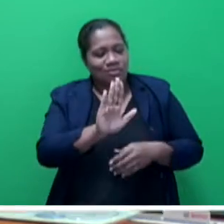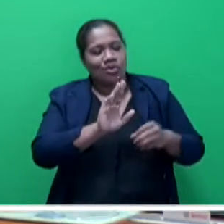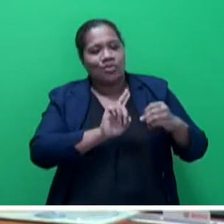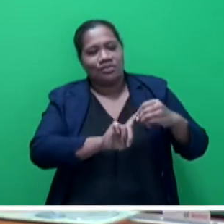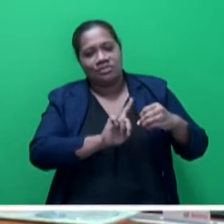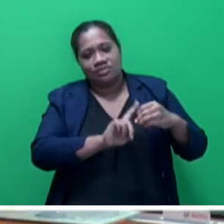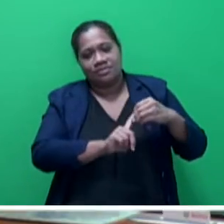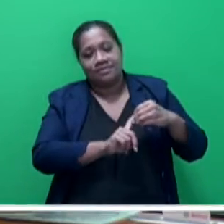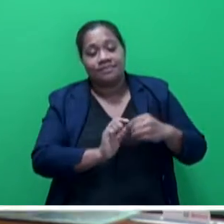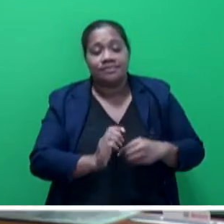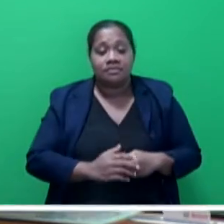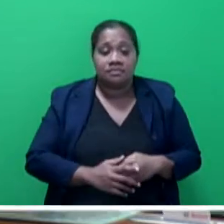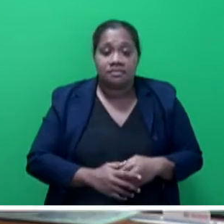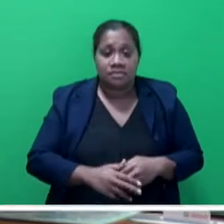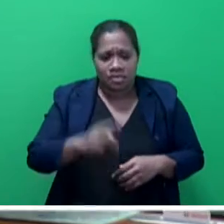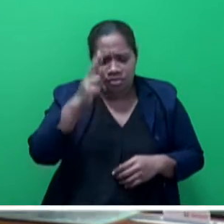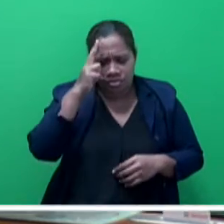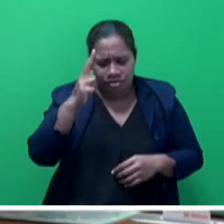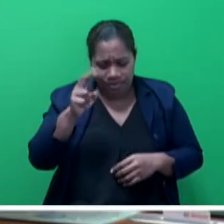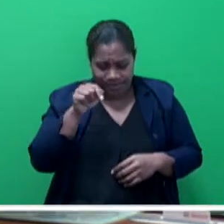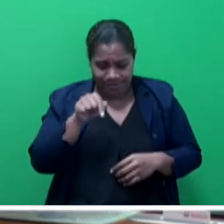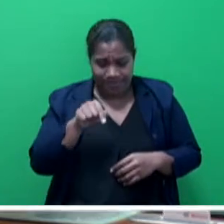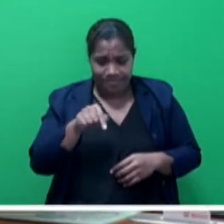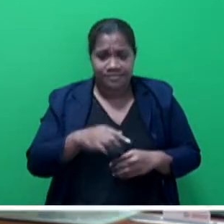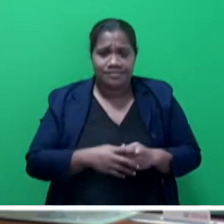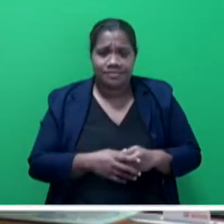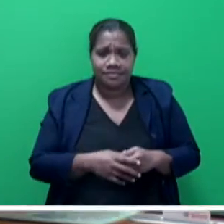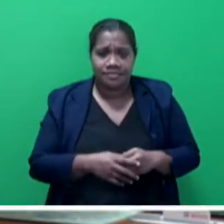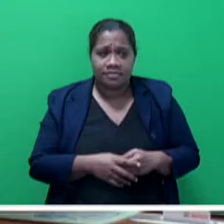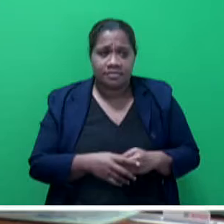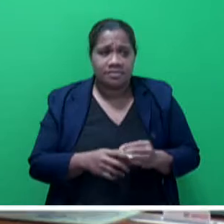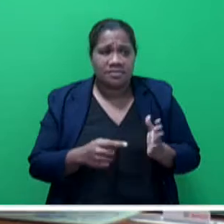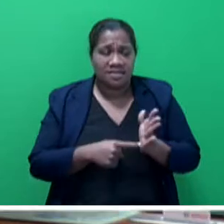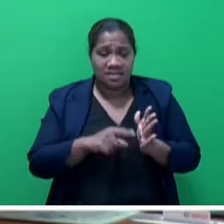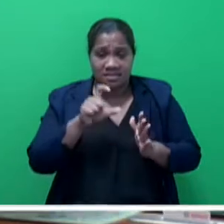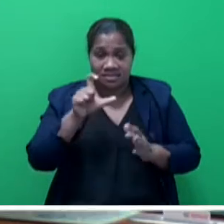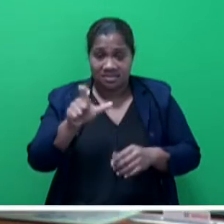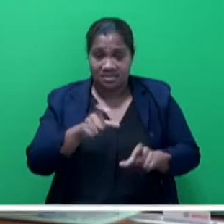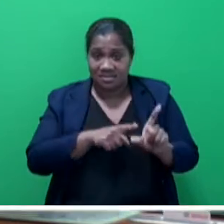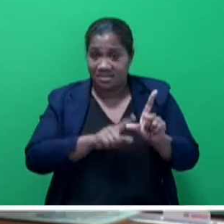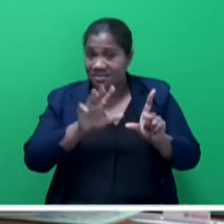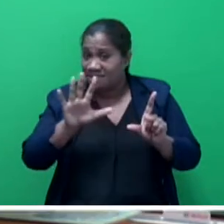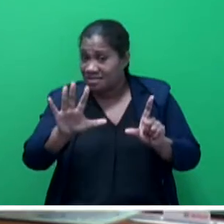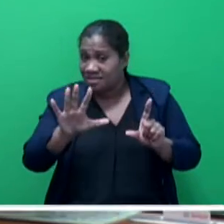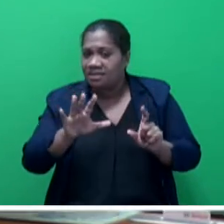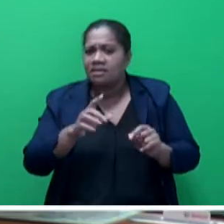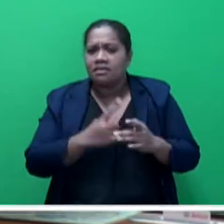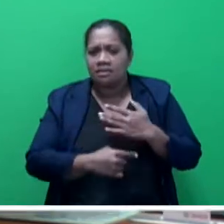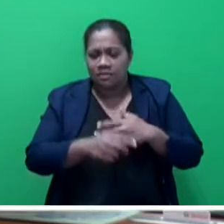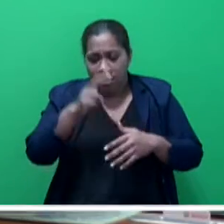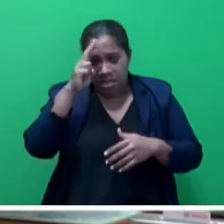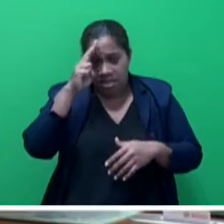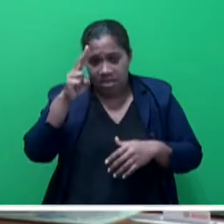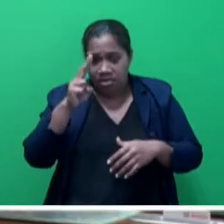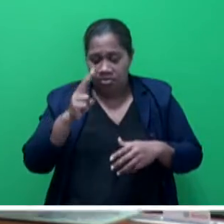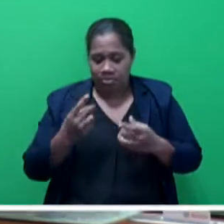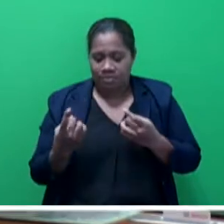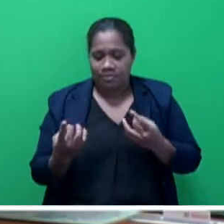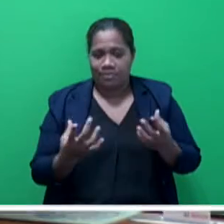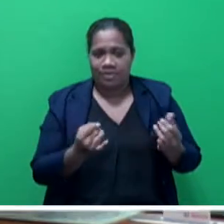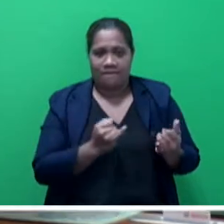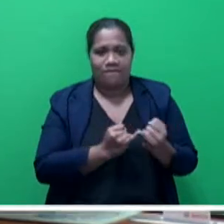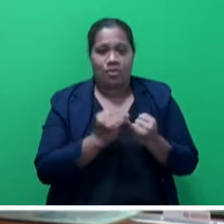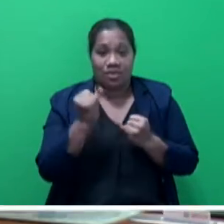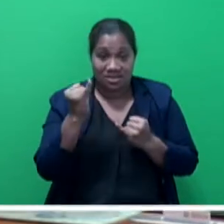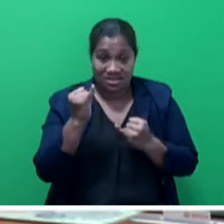Mr. Speaker, sir, the recent Category 5 tropical cyclone Yasa saw the nation preparing for the worst.